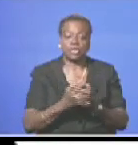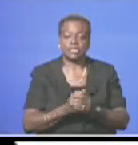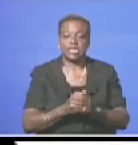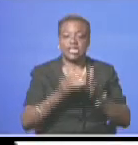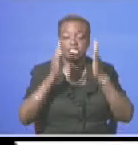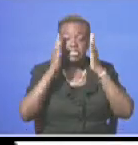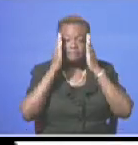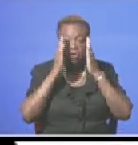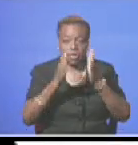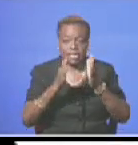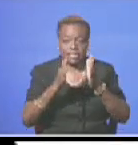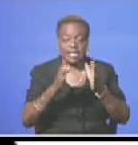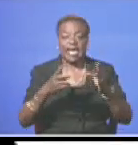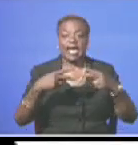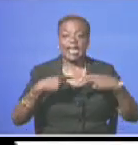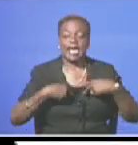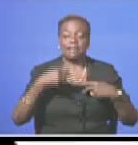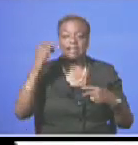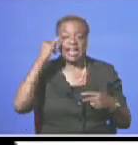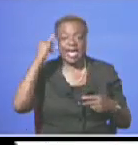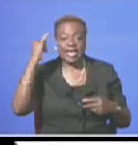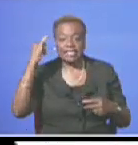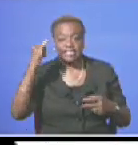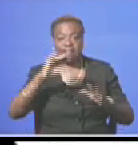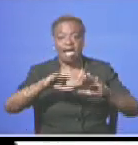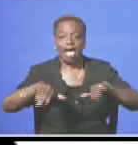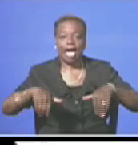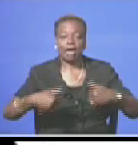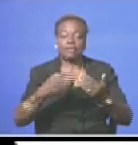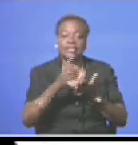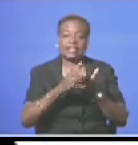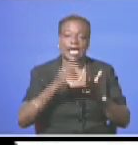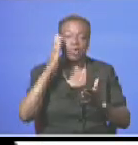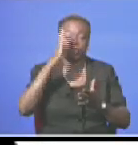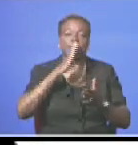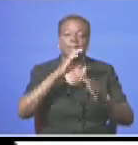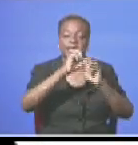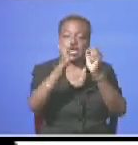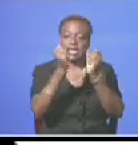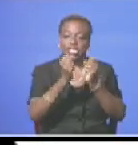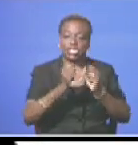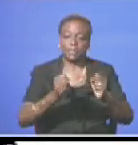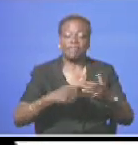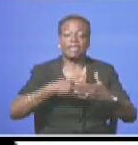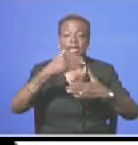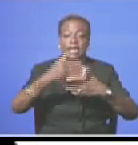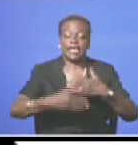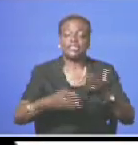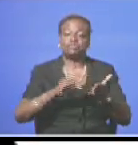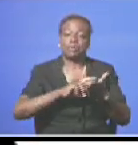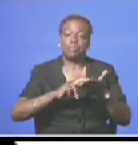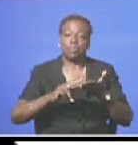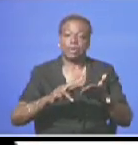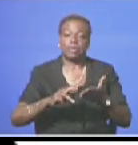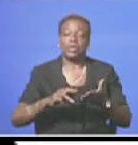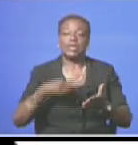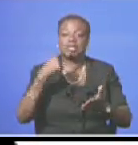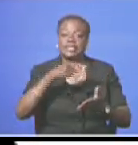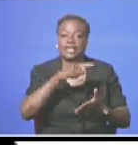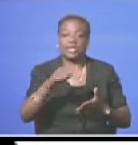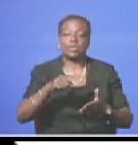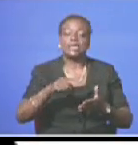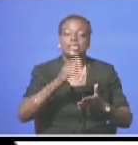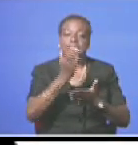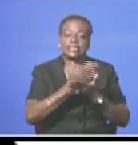and has an idea of how designs will take shape, we will tell you in the next report about some of the women who have worn Remelda